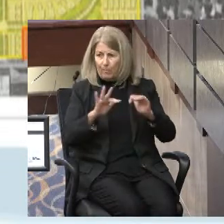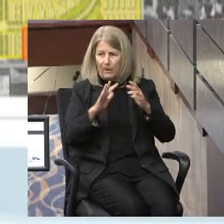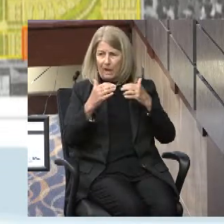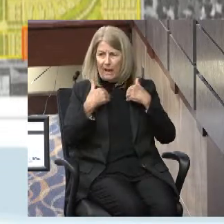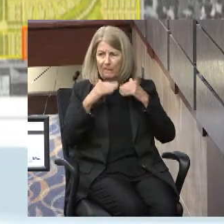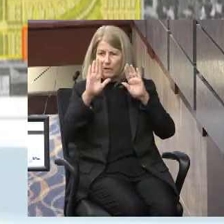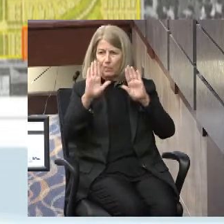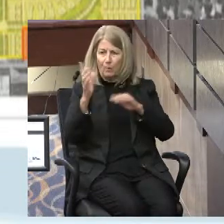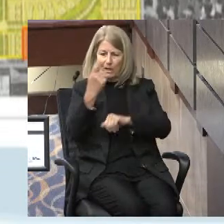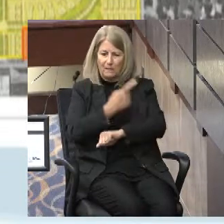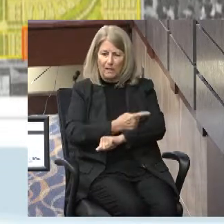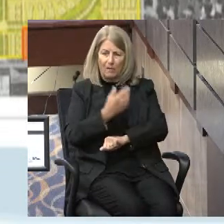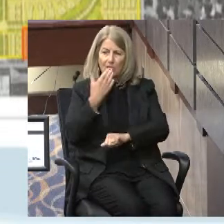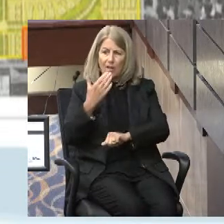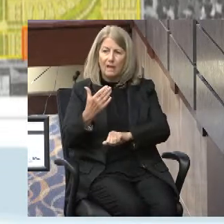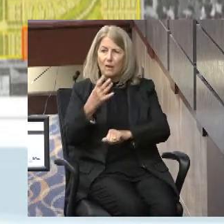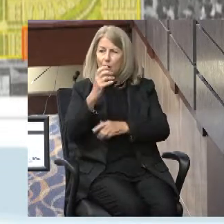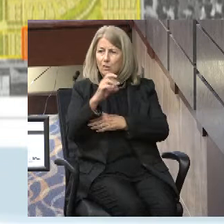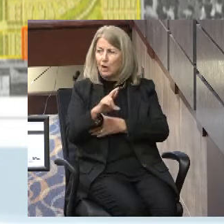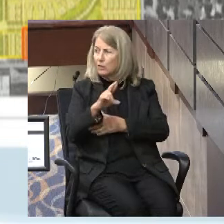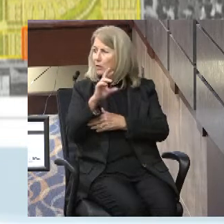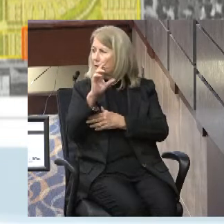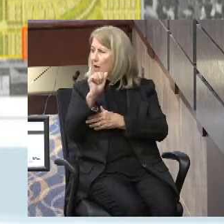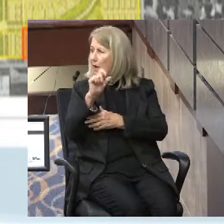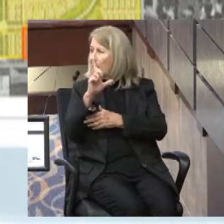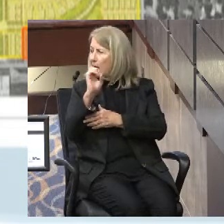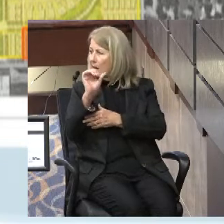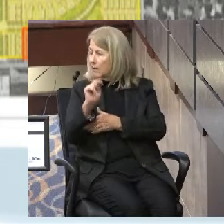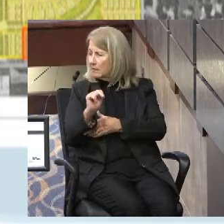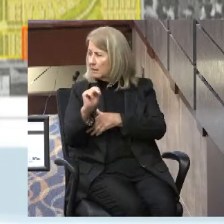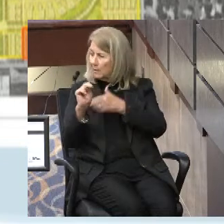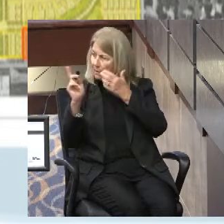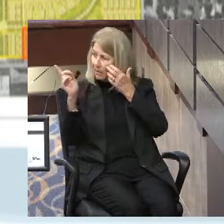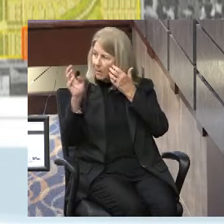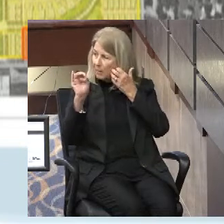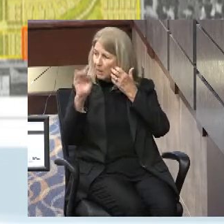Thank you. Next, we have Dr. Al Northcutt.